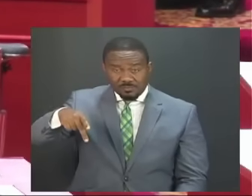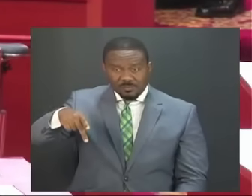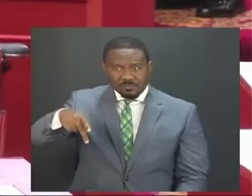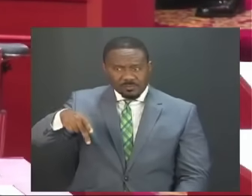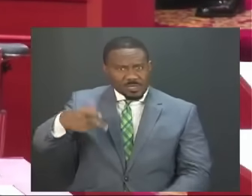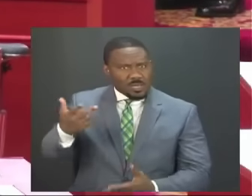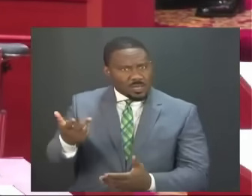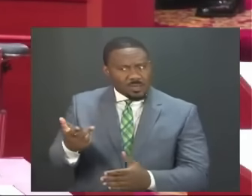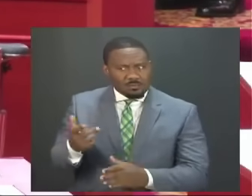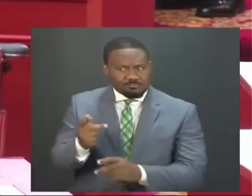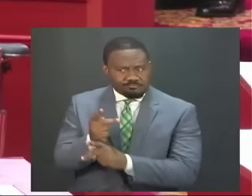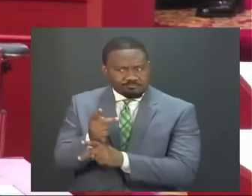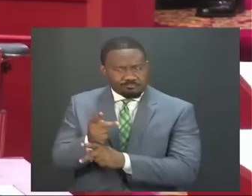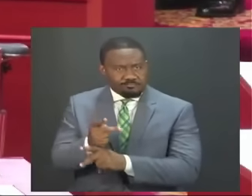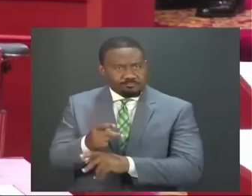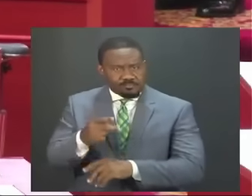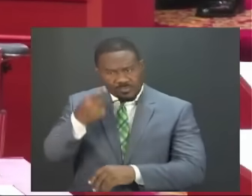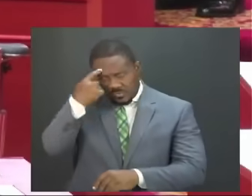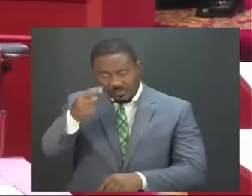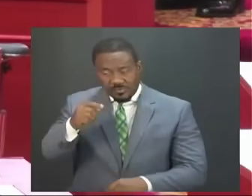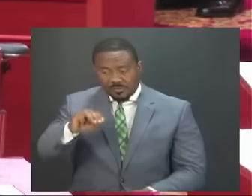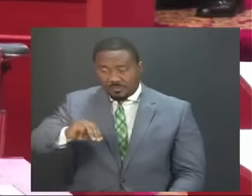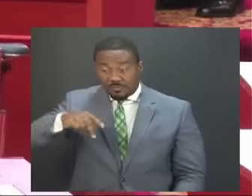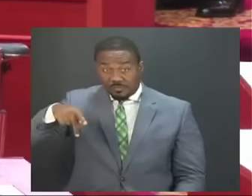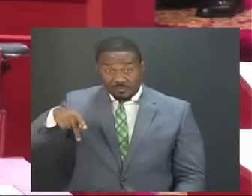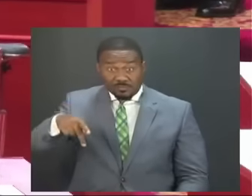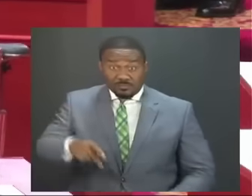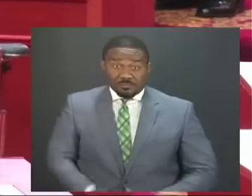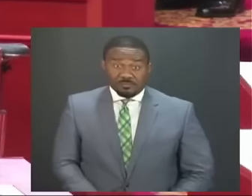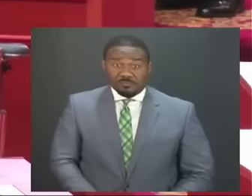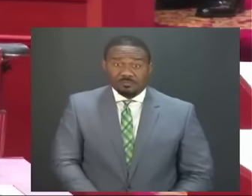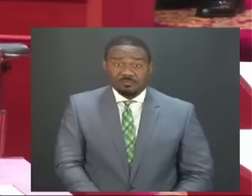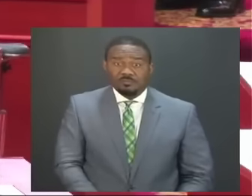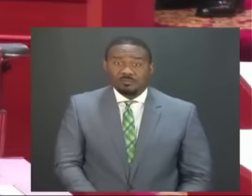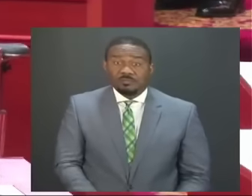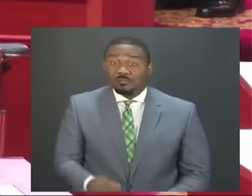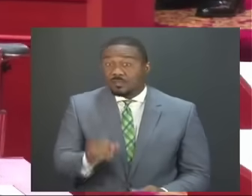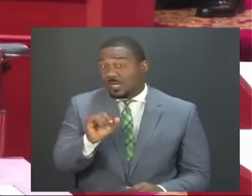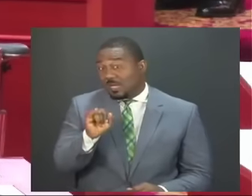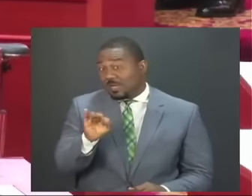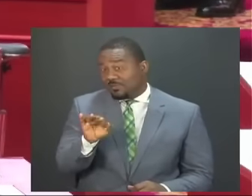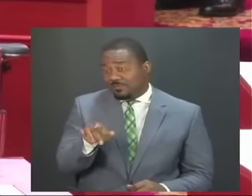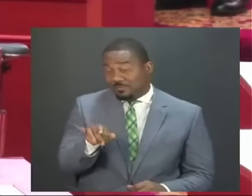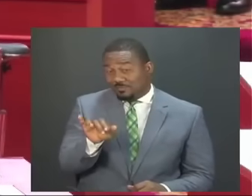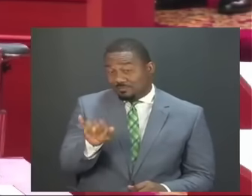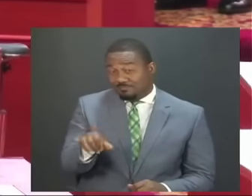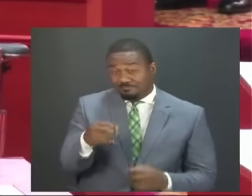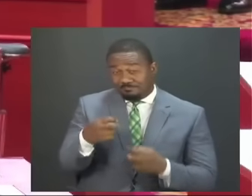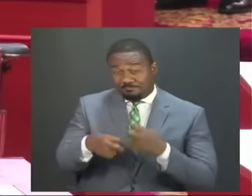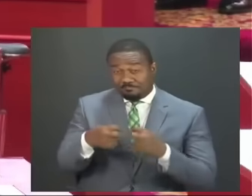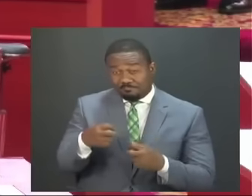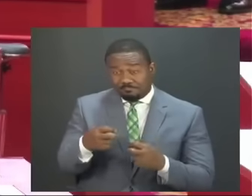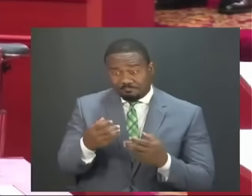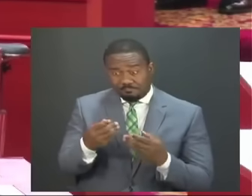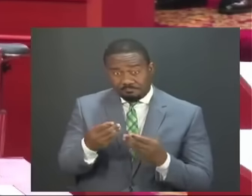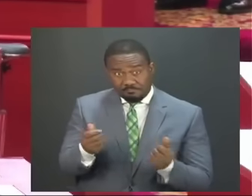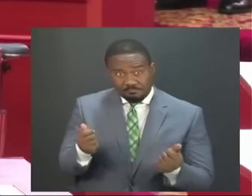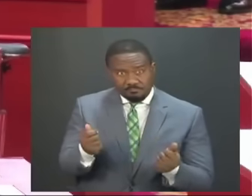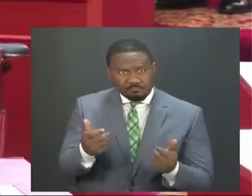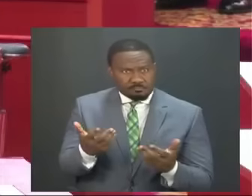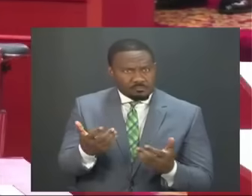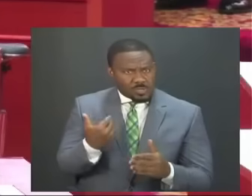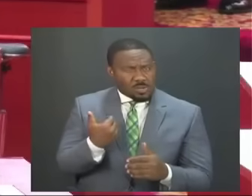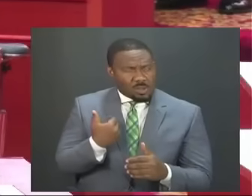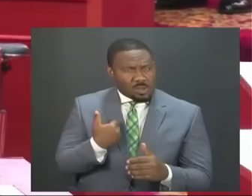members of parliament. If the wear and tear on those elevators are minimized, you will have the elevators serving their purposes for